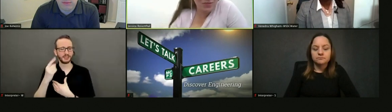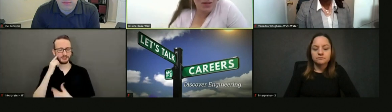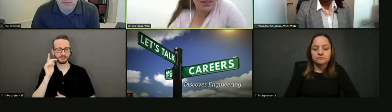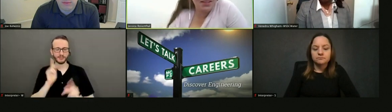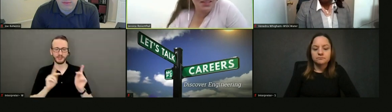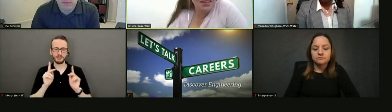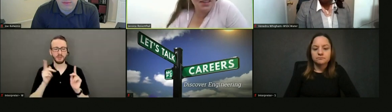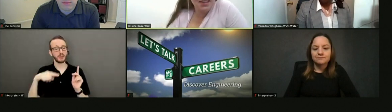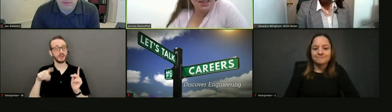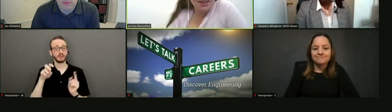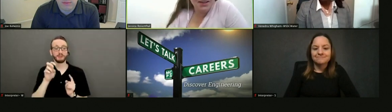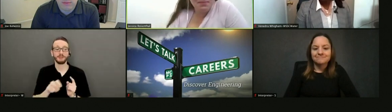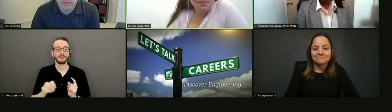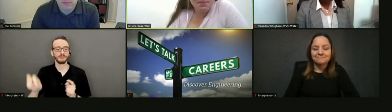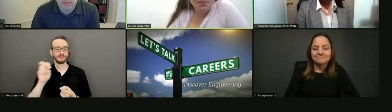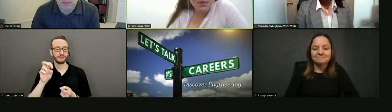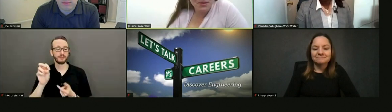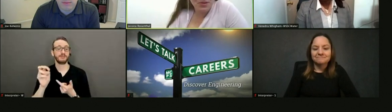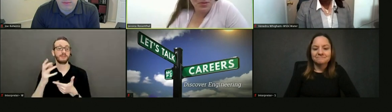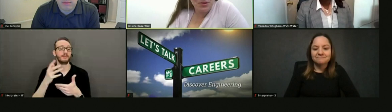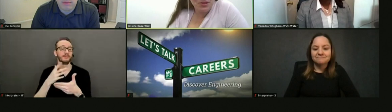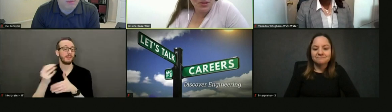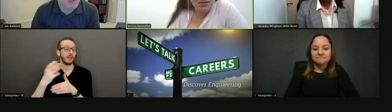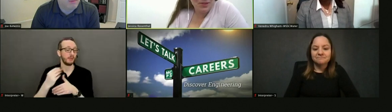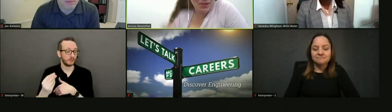outdoor adventures because